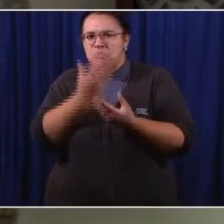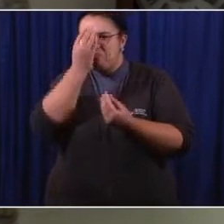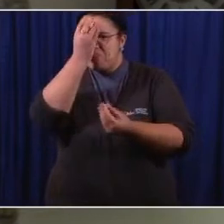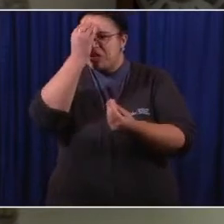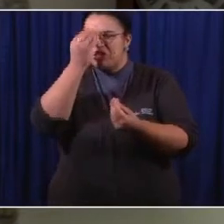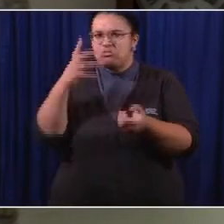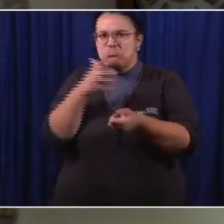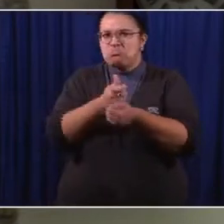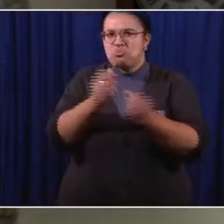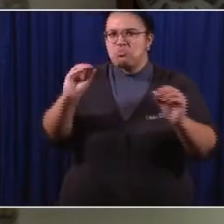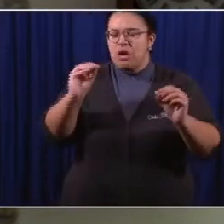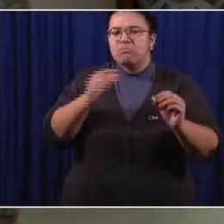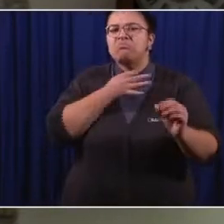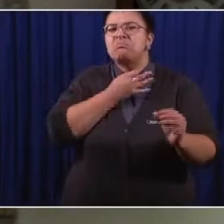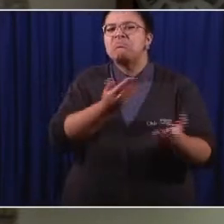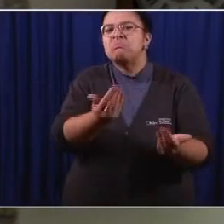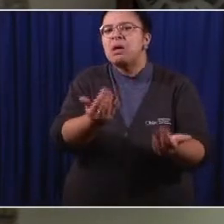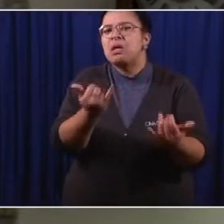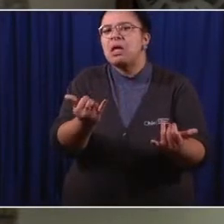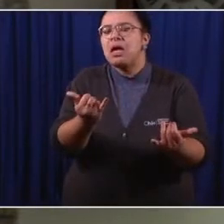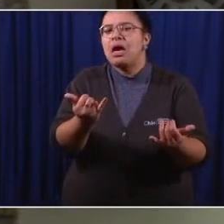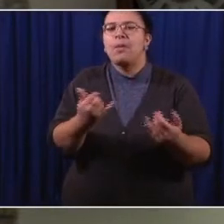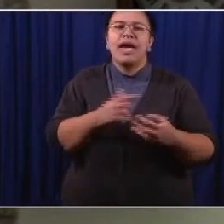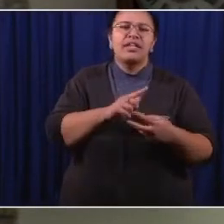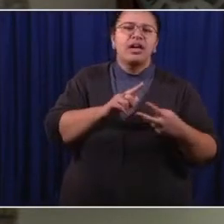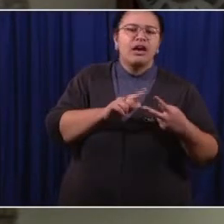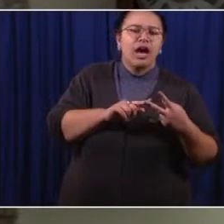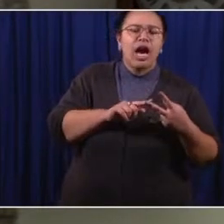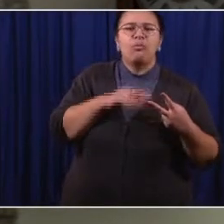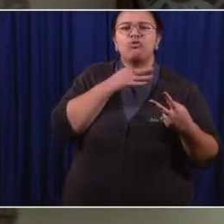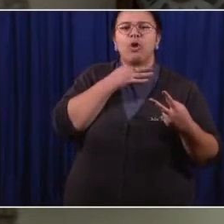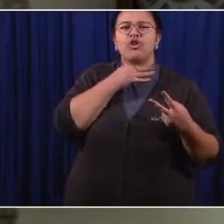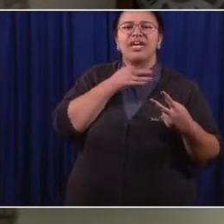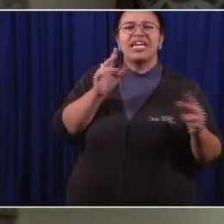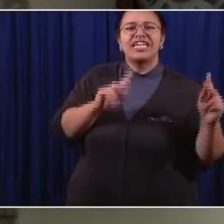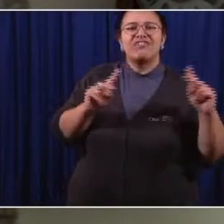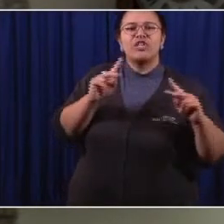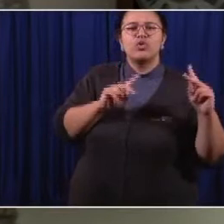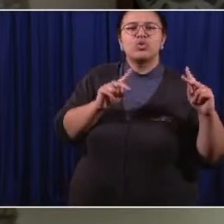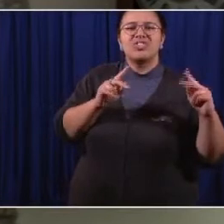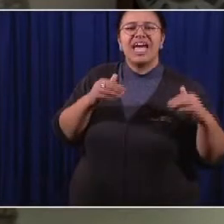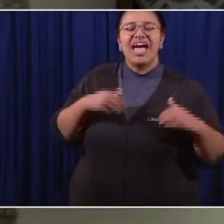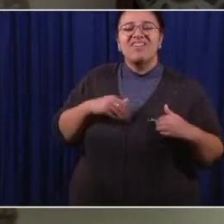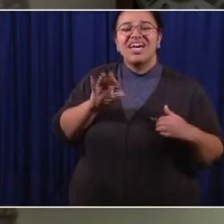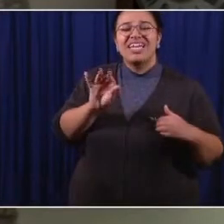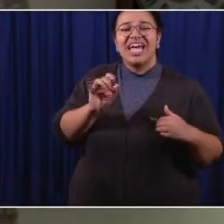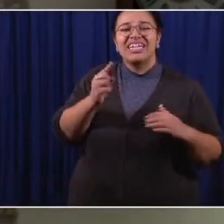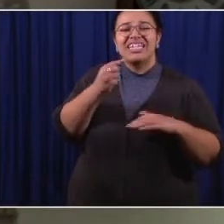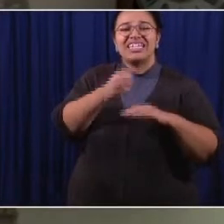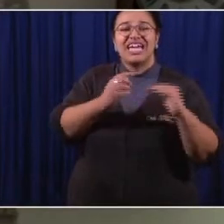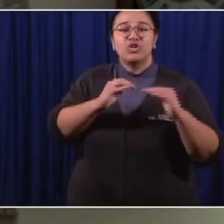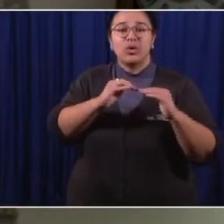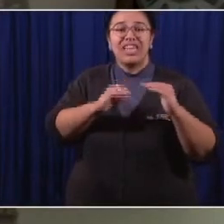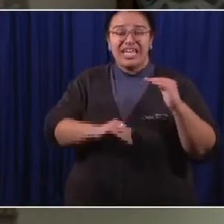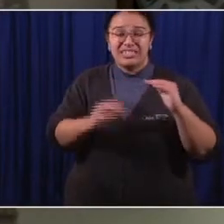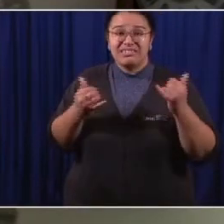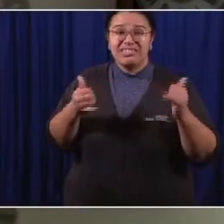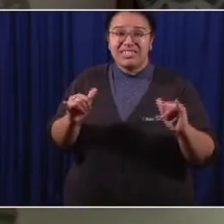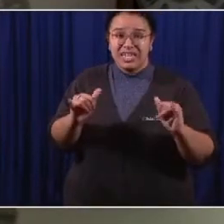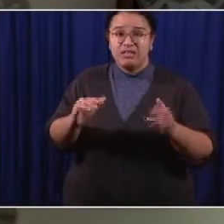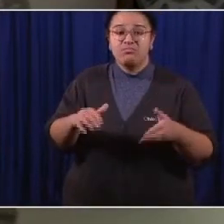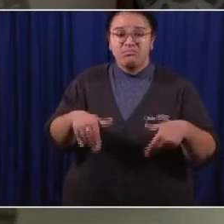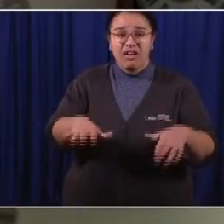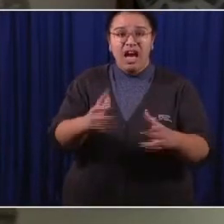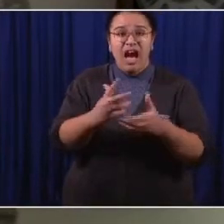releasing more medically vulnerable prisoners with 90 days or less remaining on their sentences? The answer to the